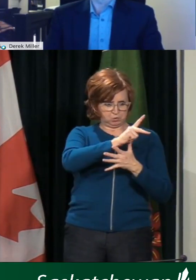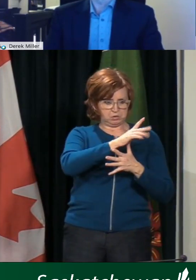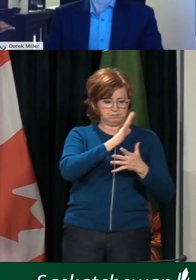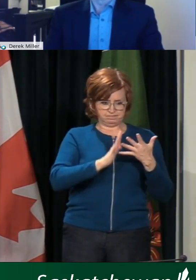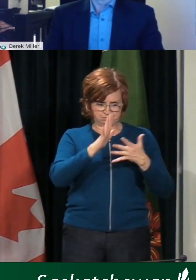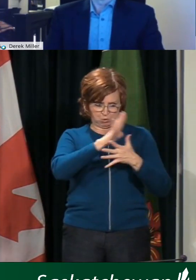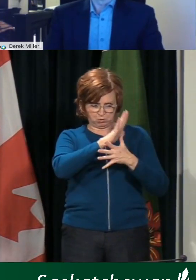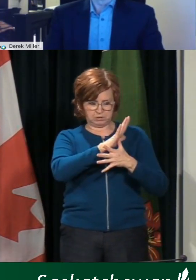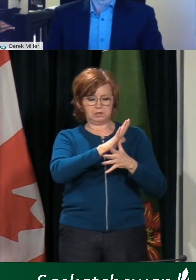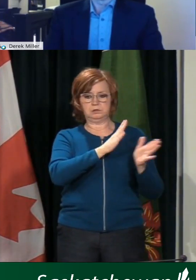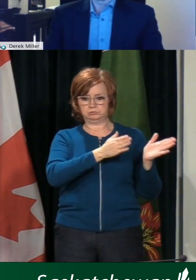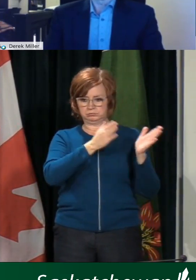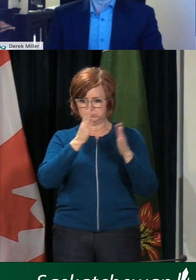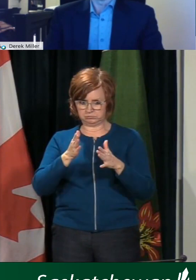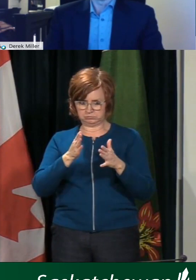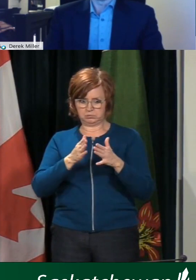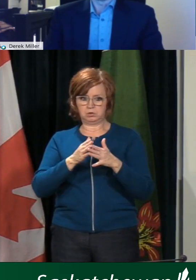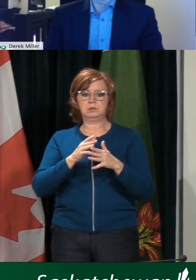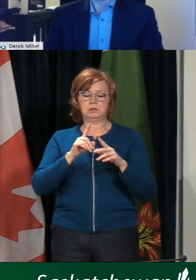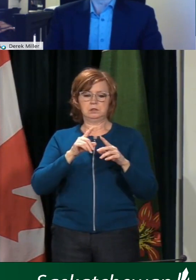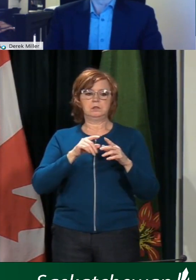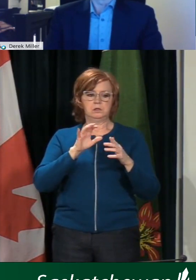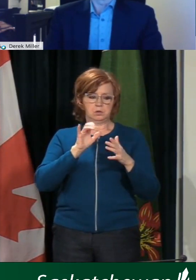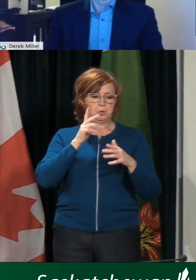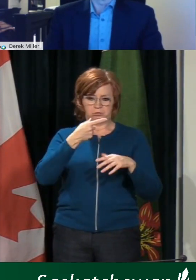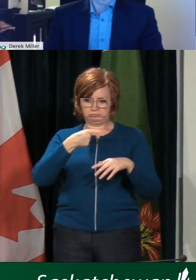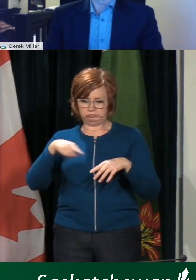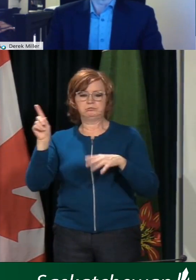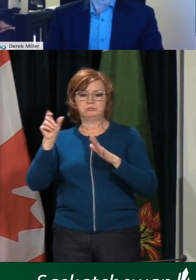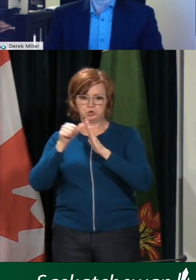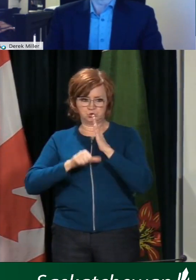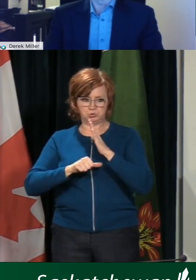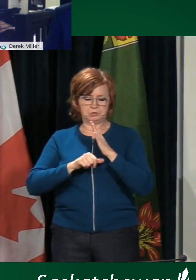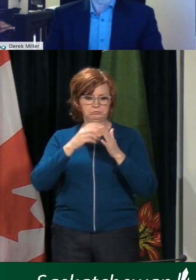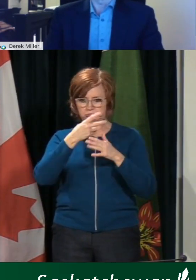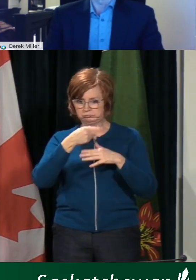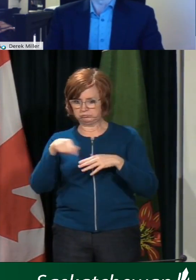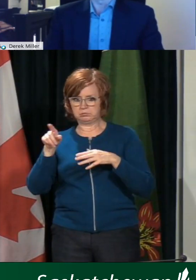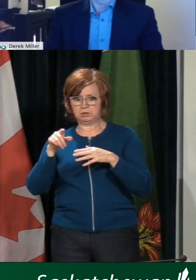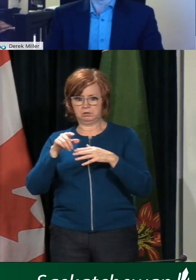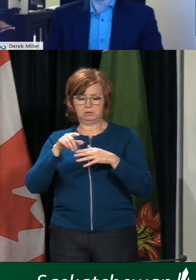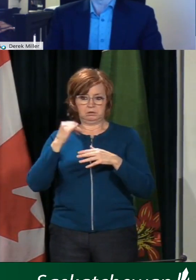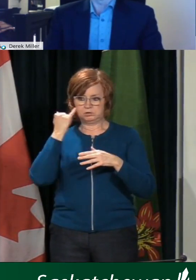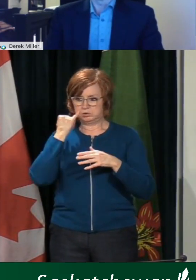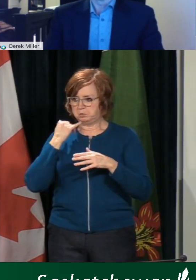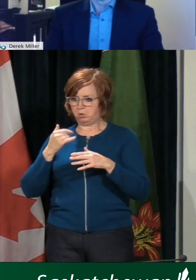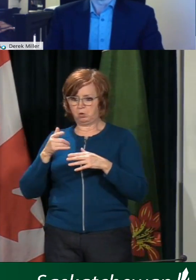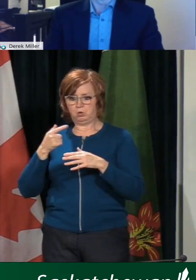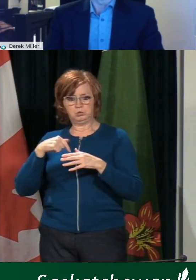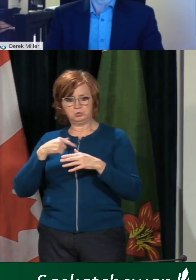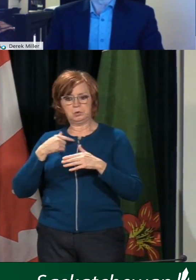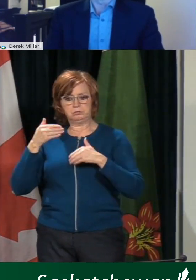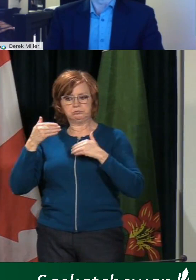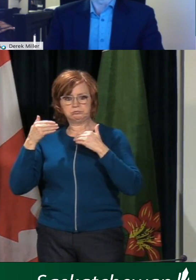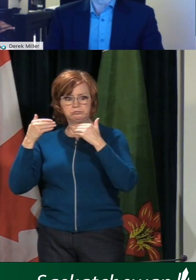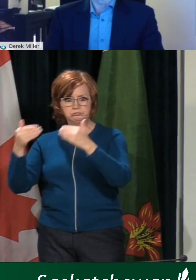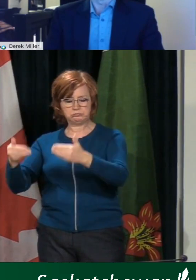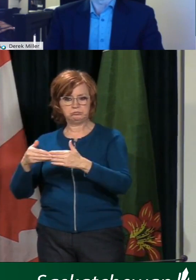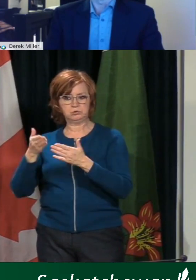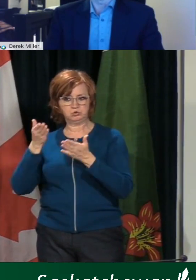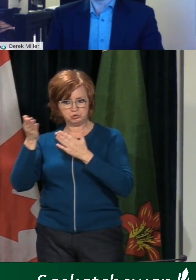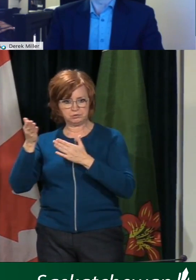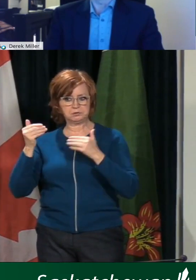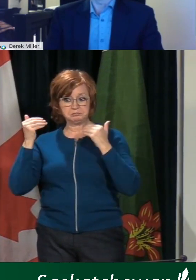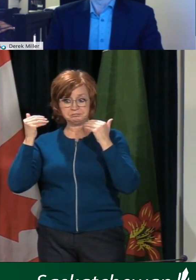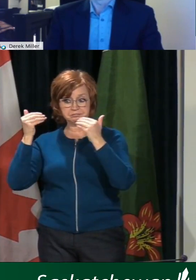virus, looking at the impact that resumption of services would have on COVID-19